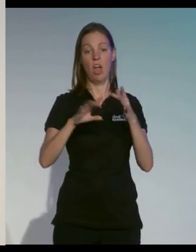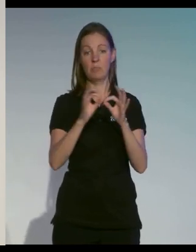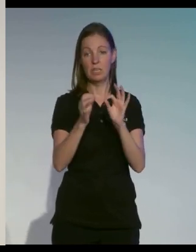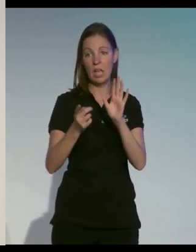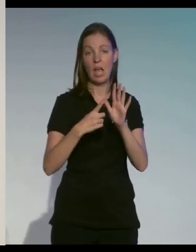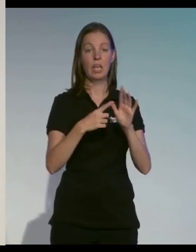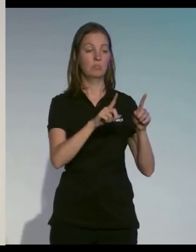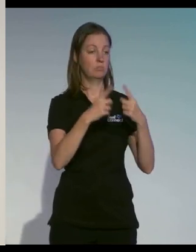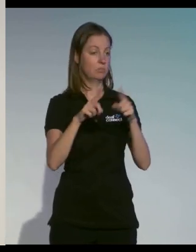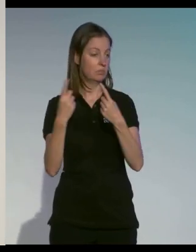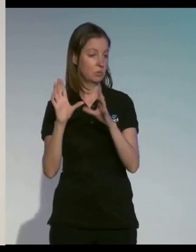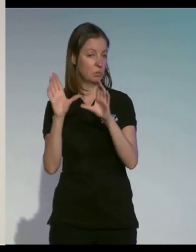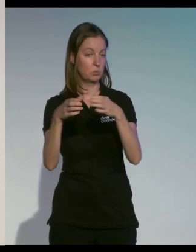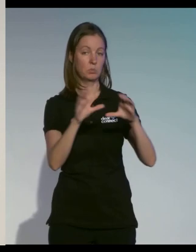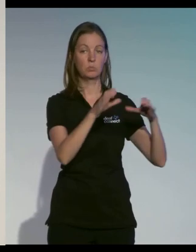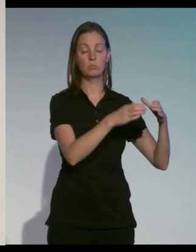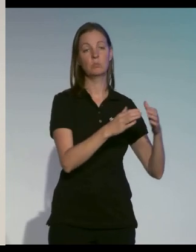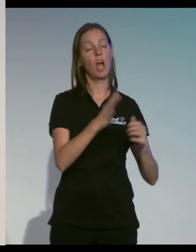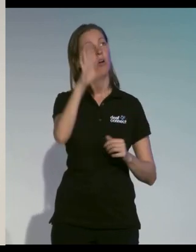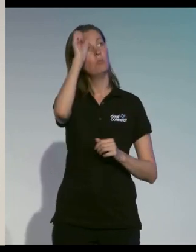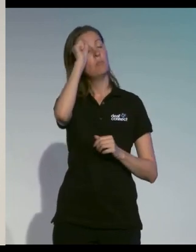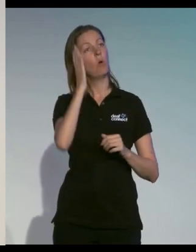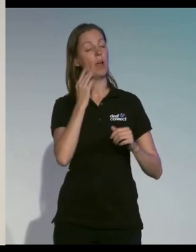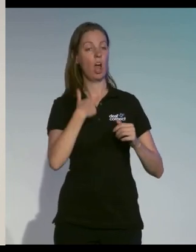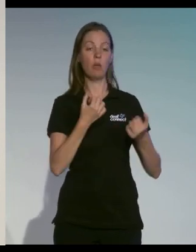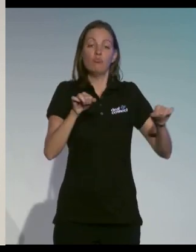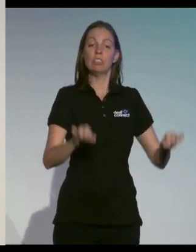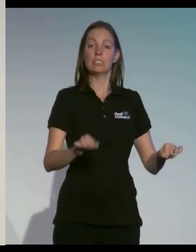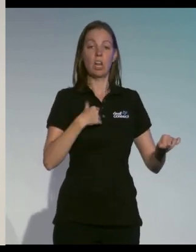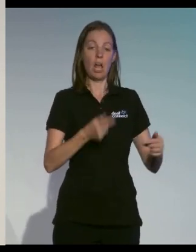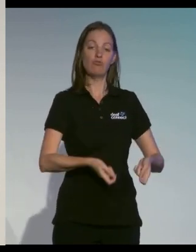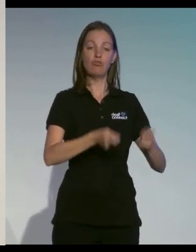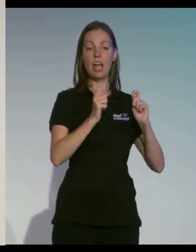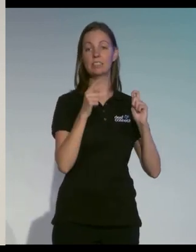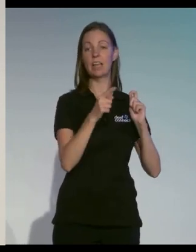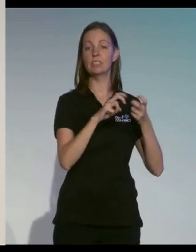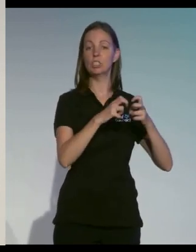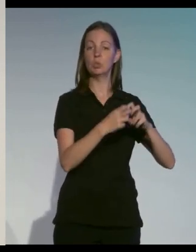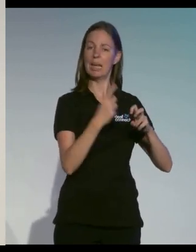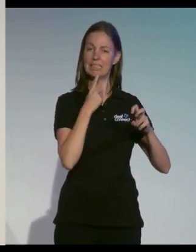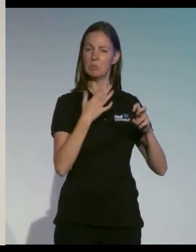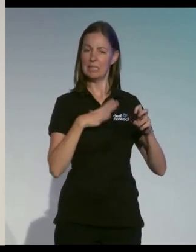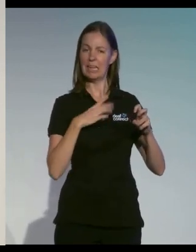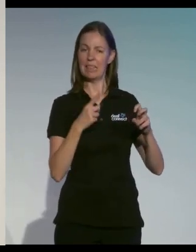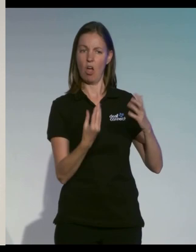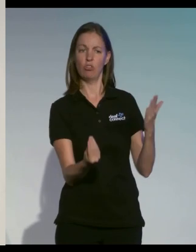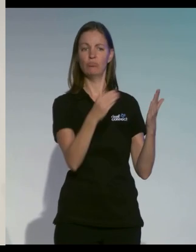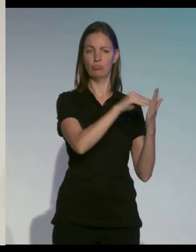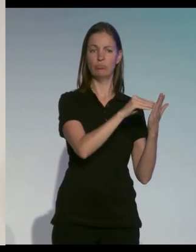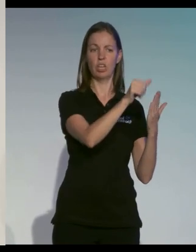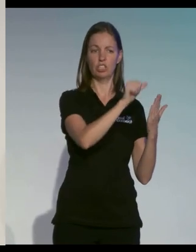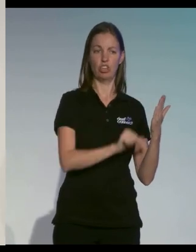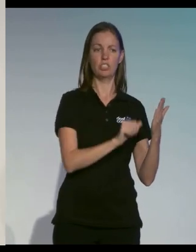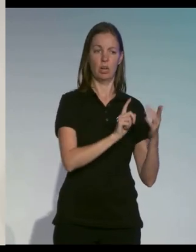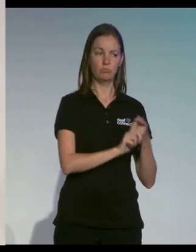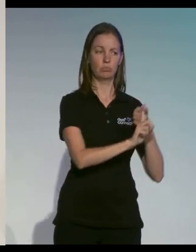And I remember when I raised it as president, I said, we've got to put this on the agenda. We've also